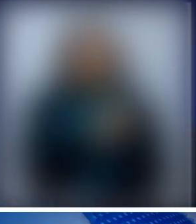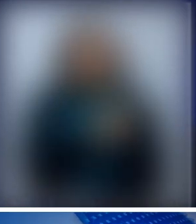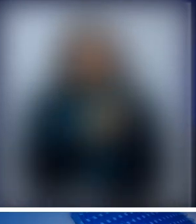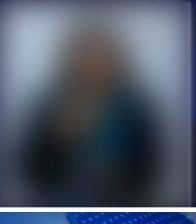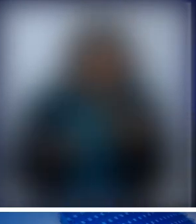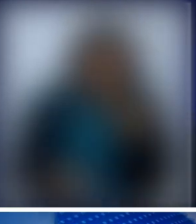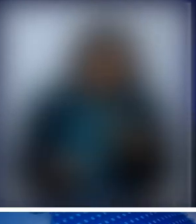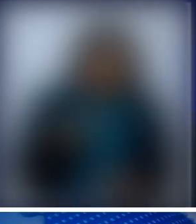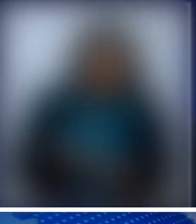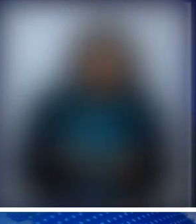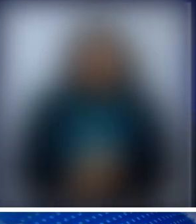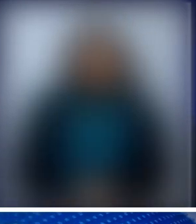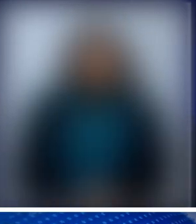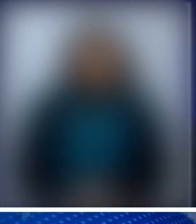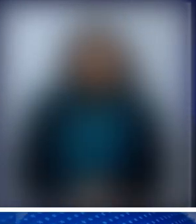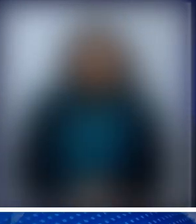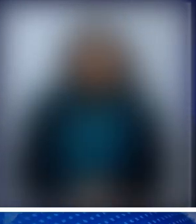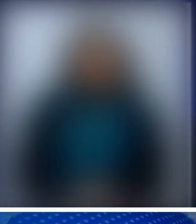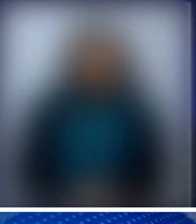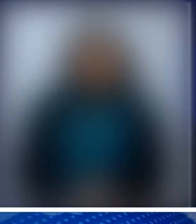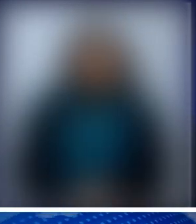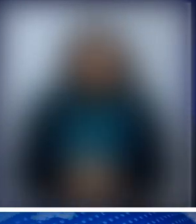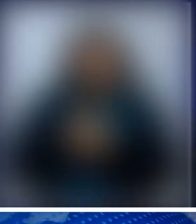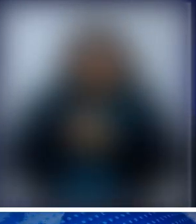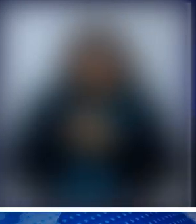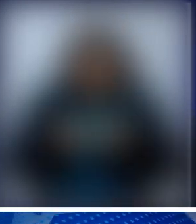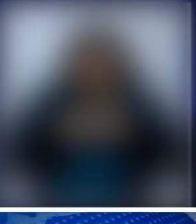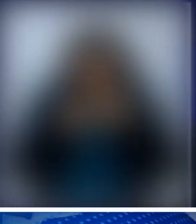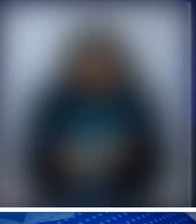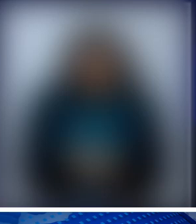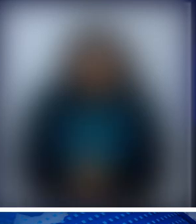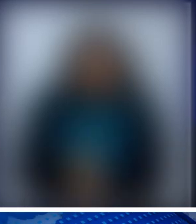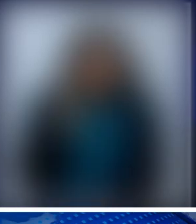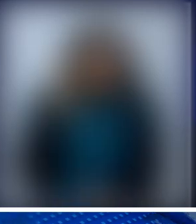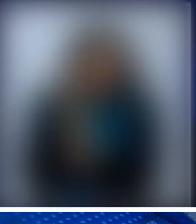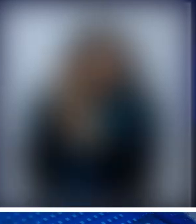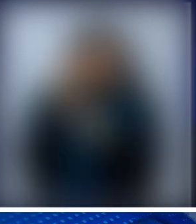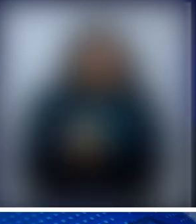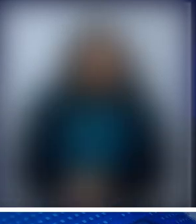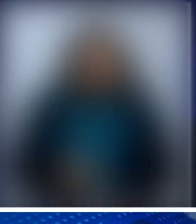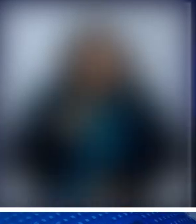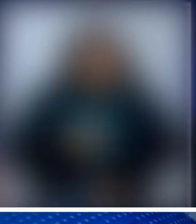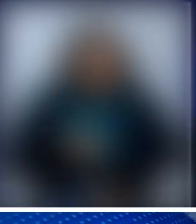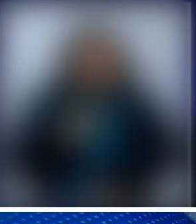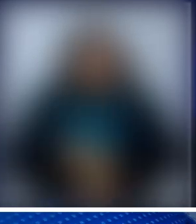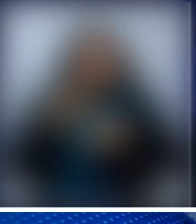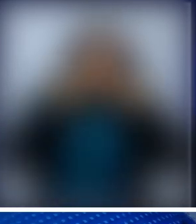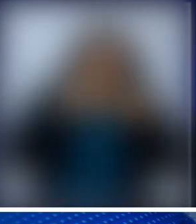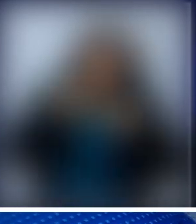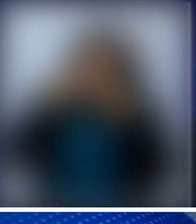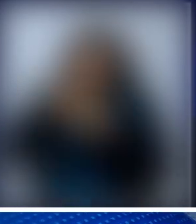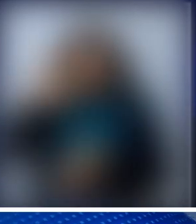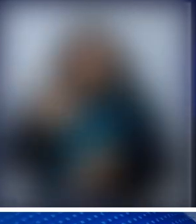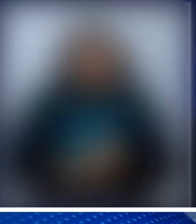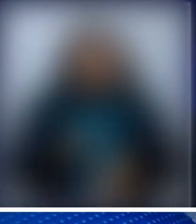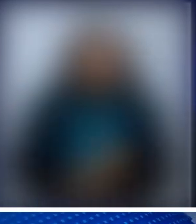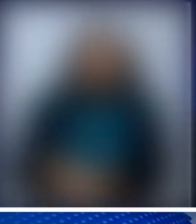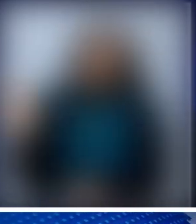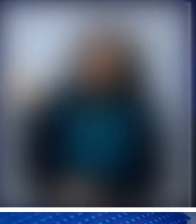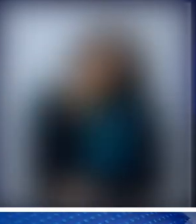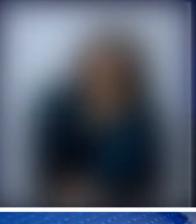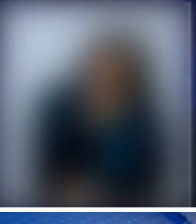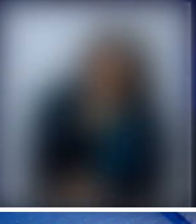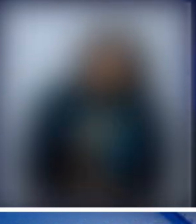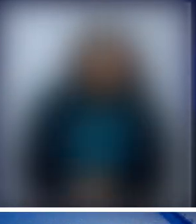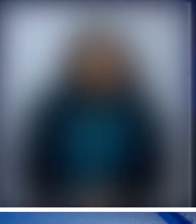to provide accurate and timely information about prevailing food, nutrition, security in the